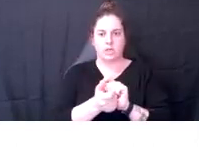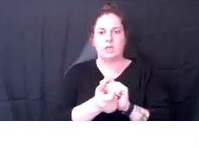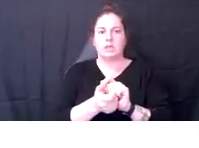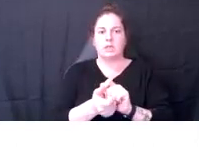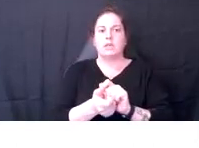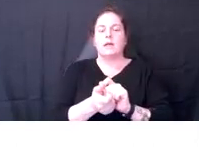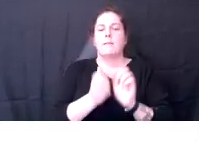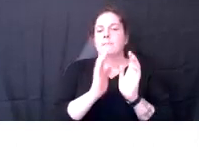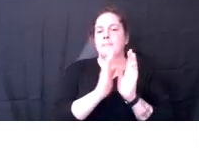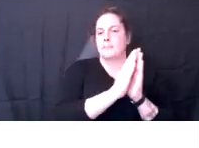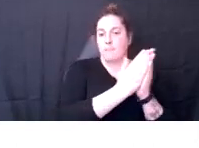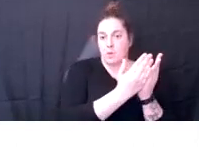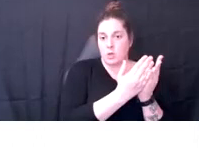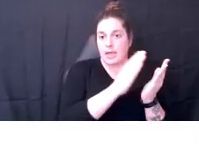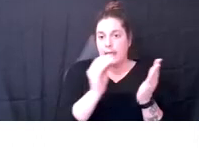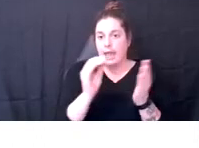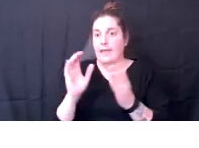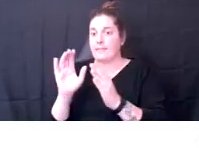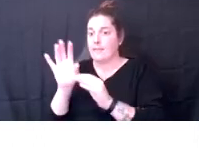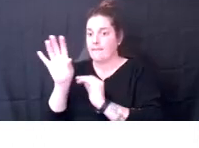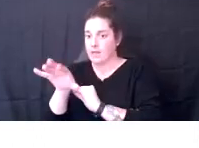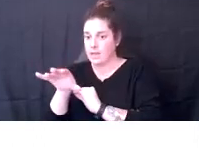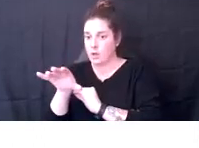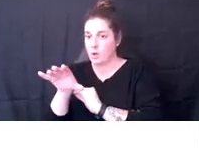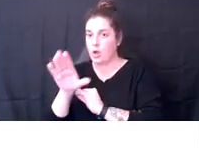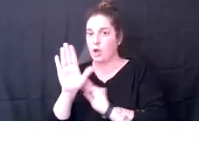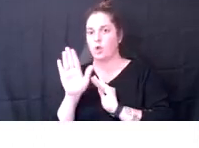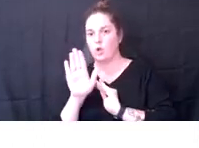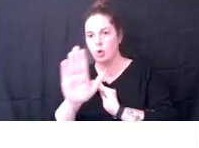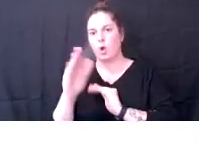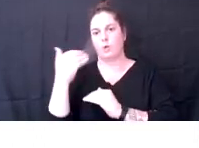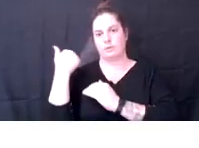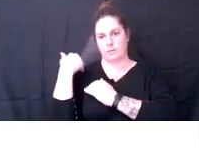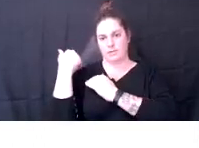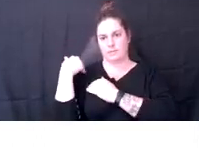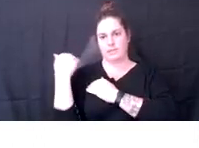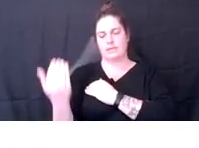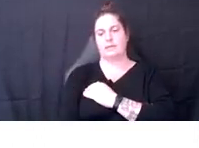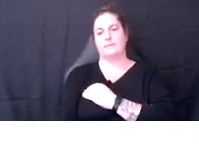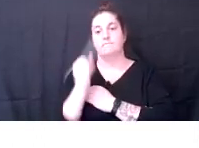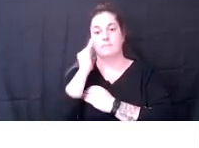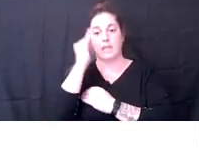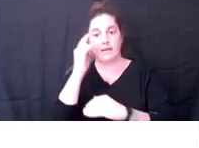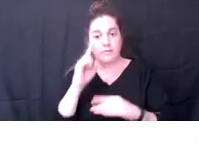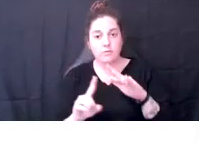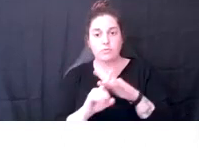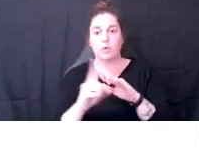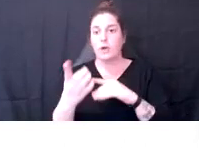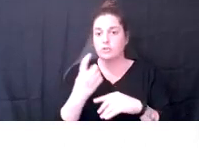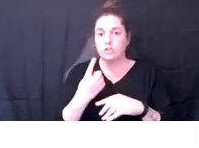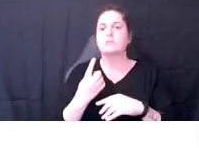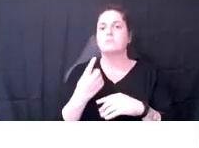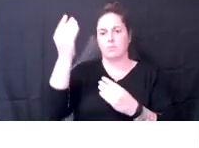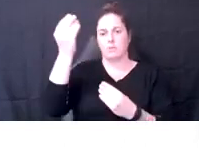videos are your responsibility to deal with and ask me questions. The supplemental notes, that's where